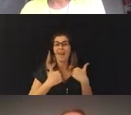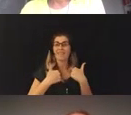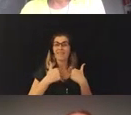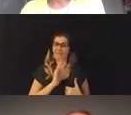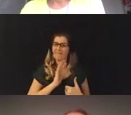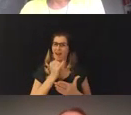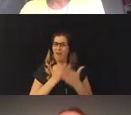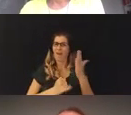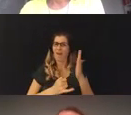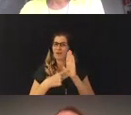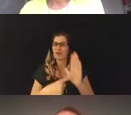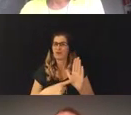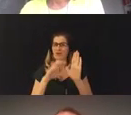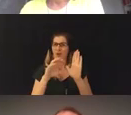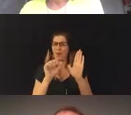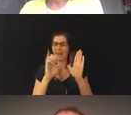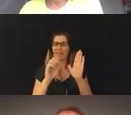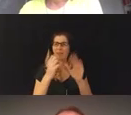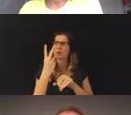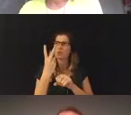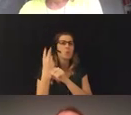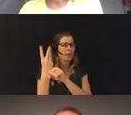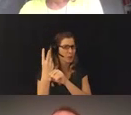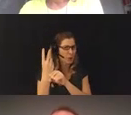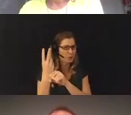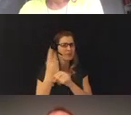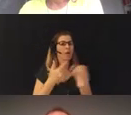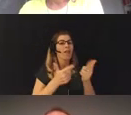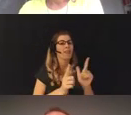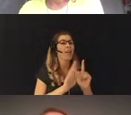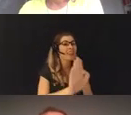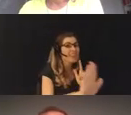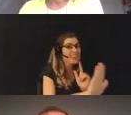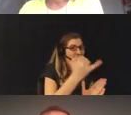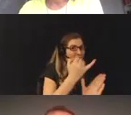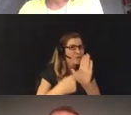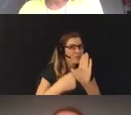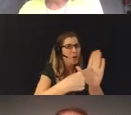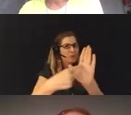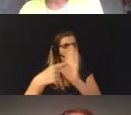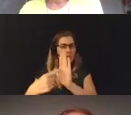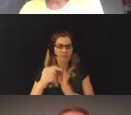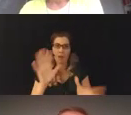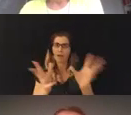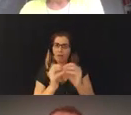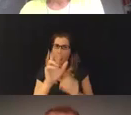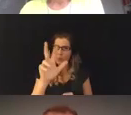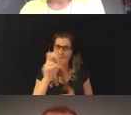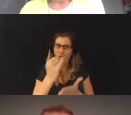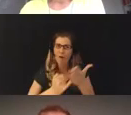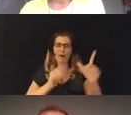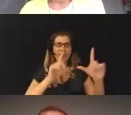ago to show off student work in the arts. We had about 300 art pieces shown, and we